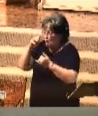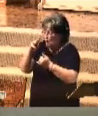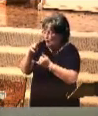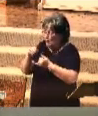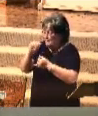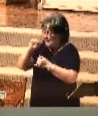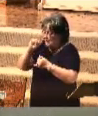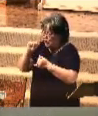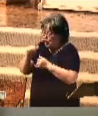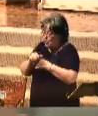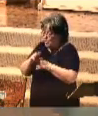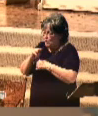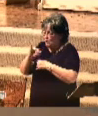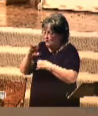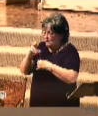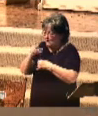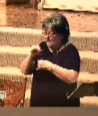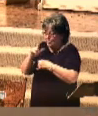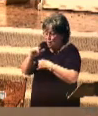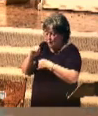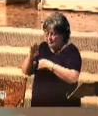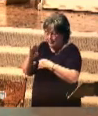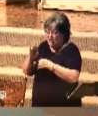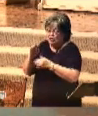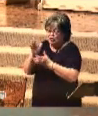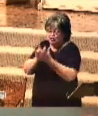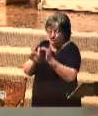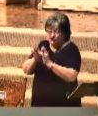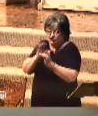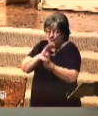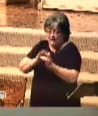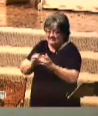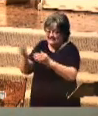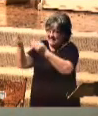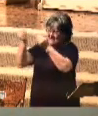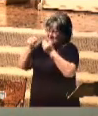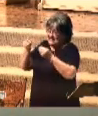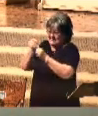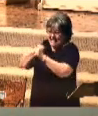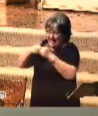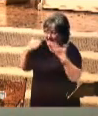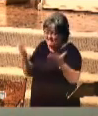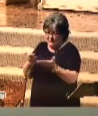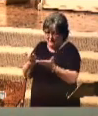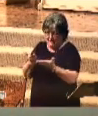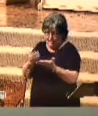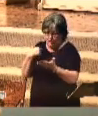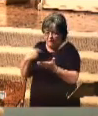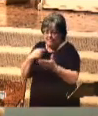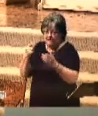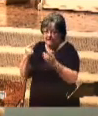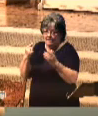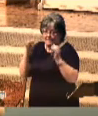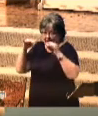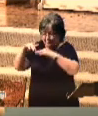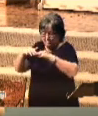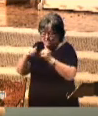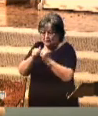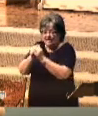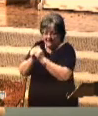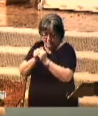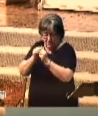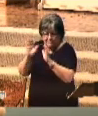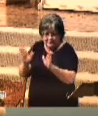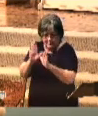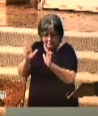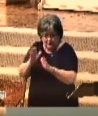Jesus Christ gave us everything. And so we meet together on Sunday to give to